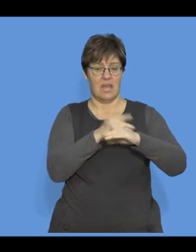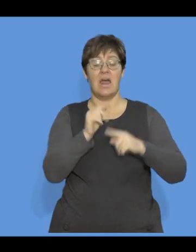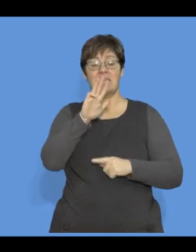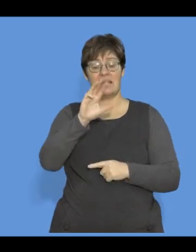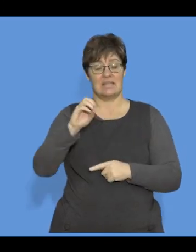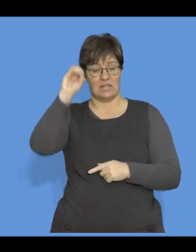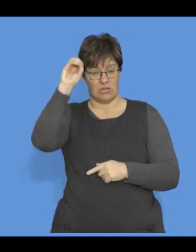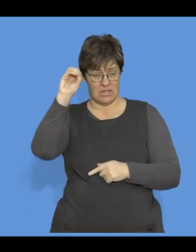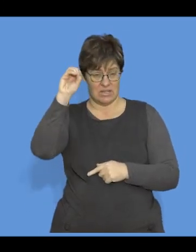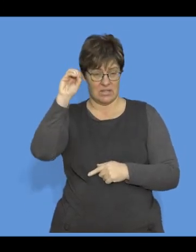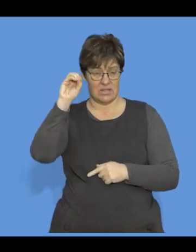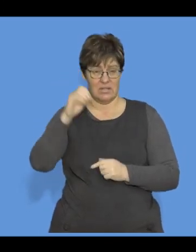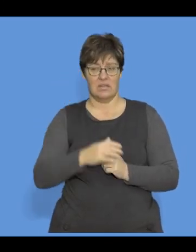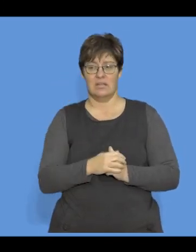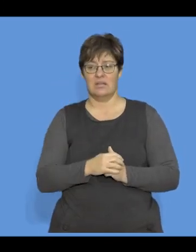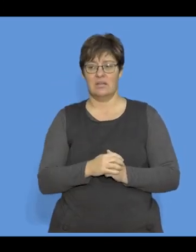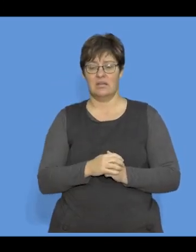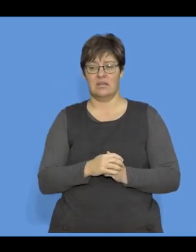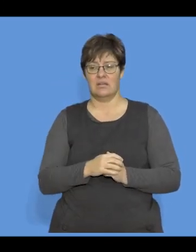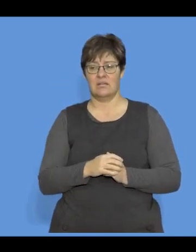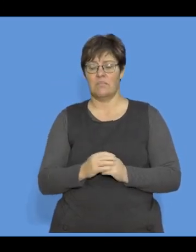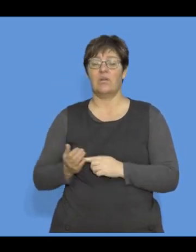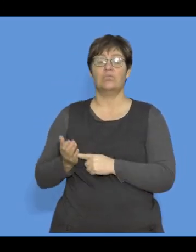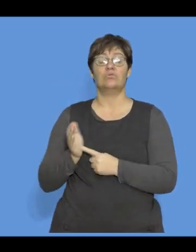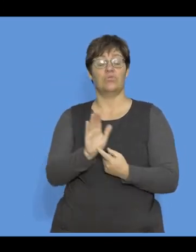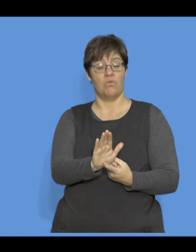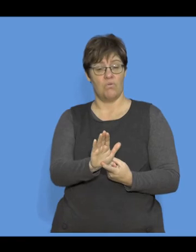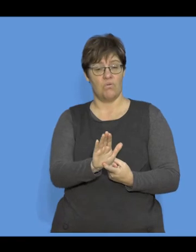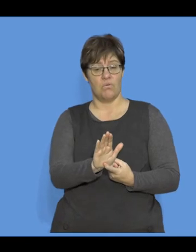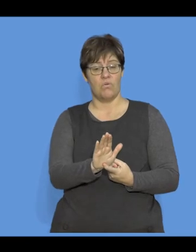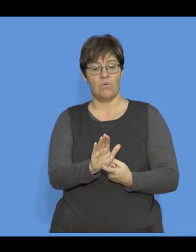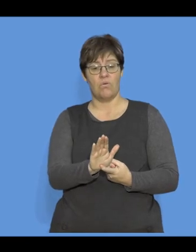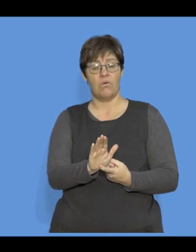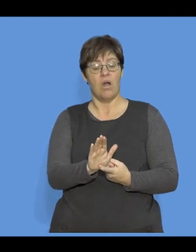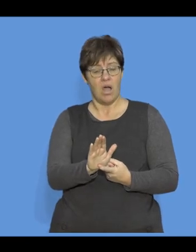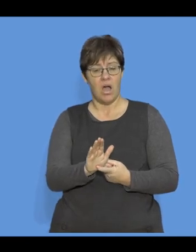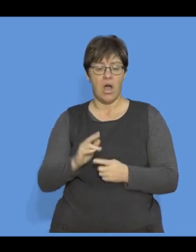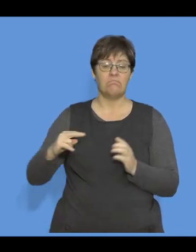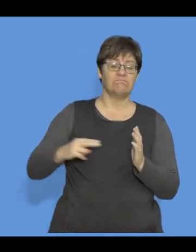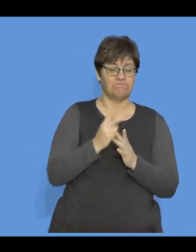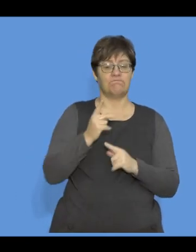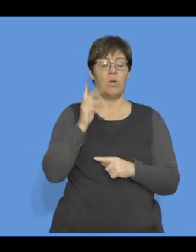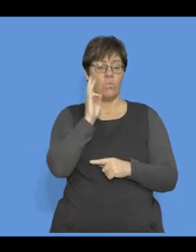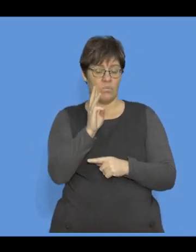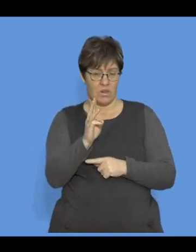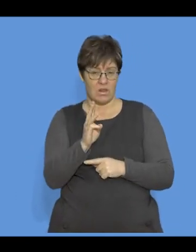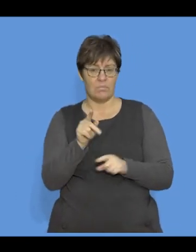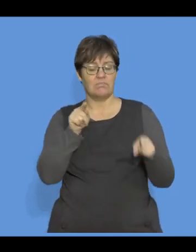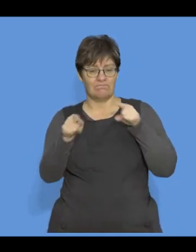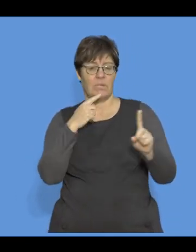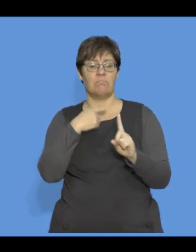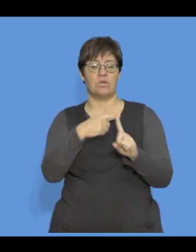to the curve, but they're showing you that there's going to be repulsion between these two